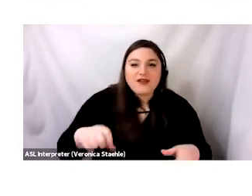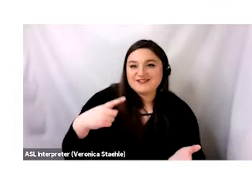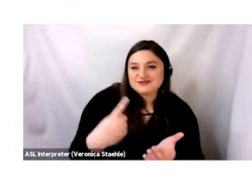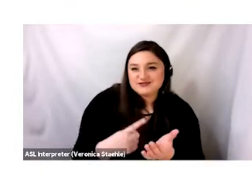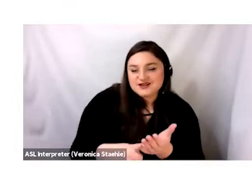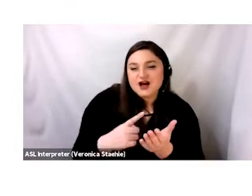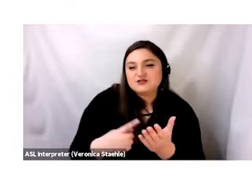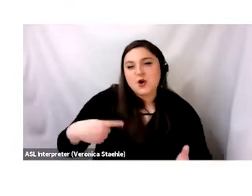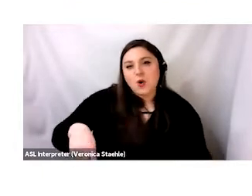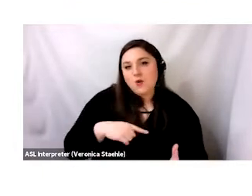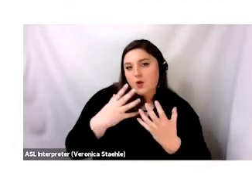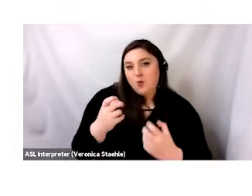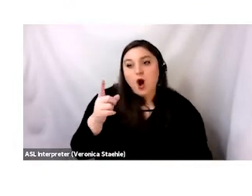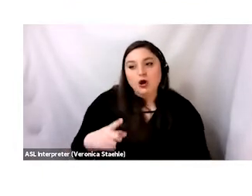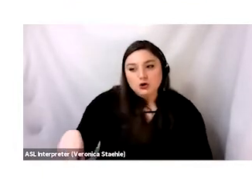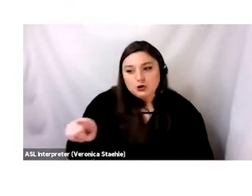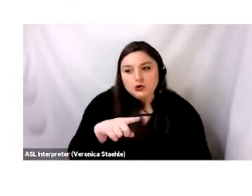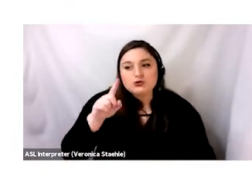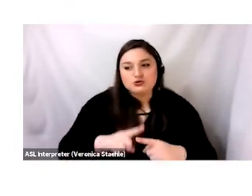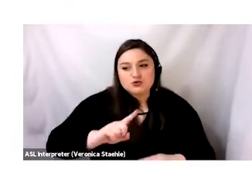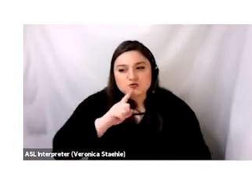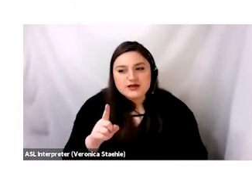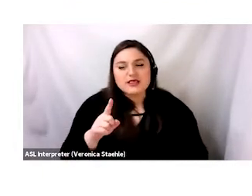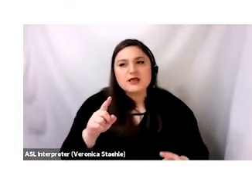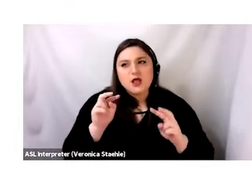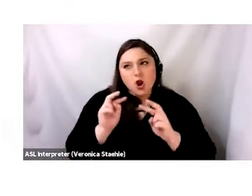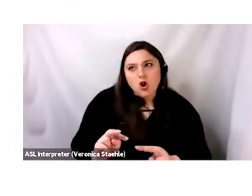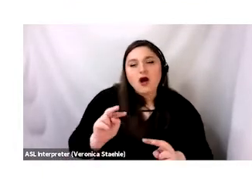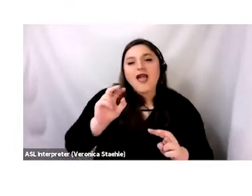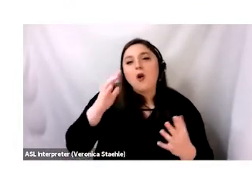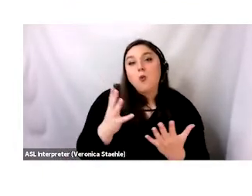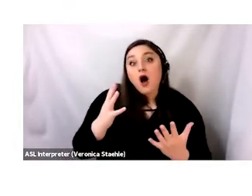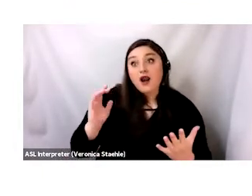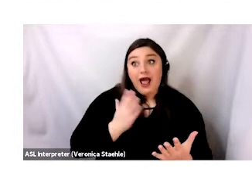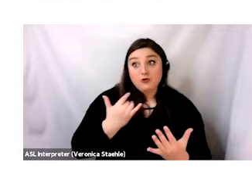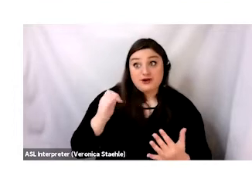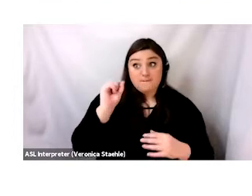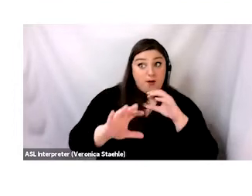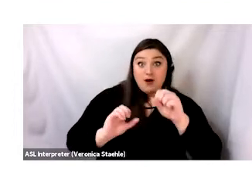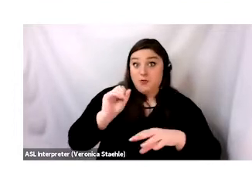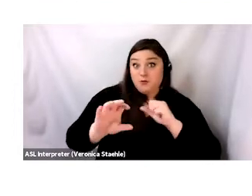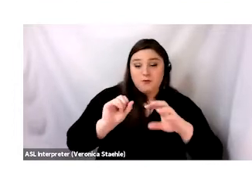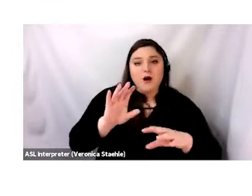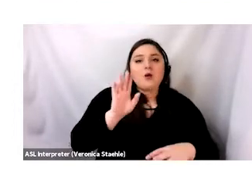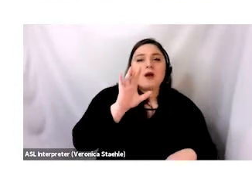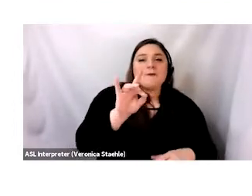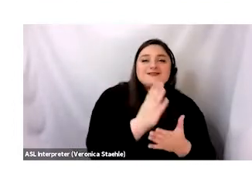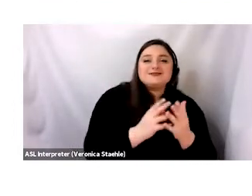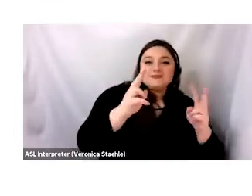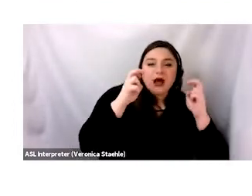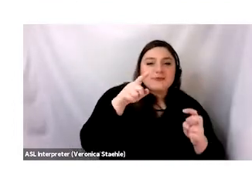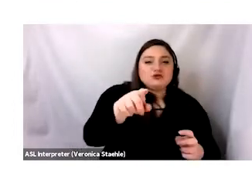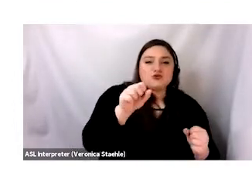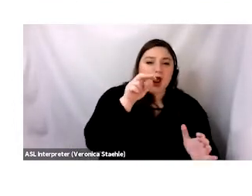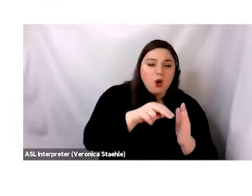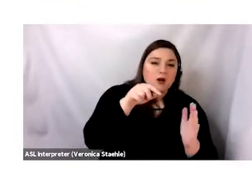covered. And so we want you to really look into the topics, the points about cotton that you find interesting. We will also send